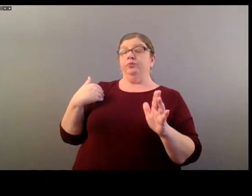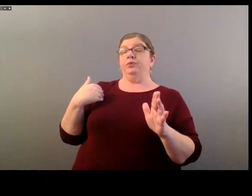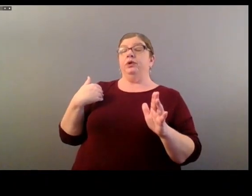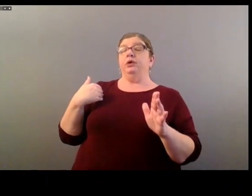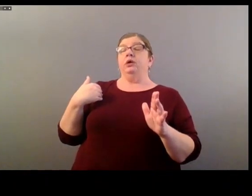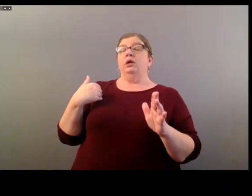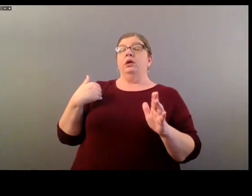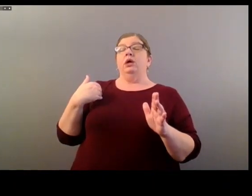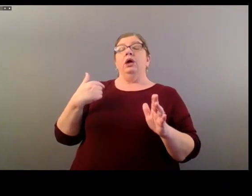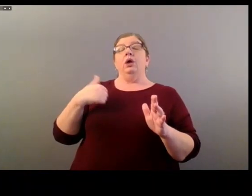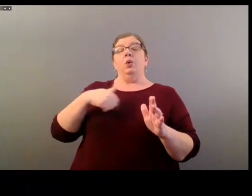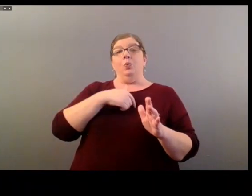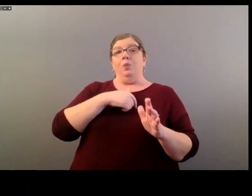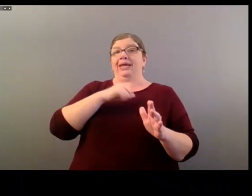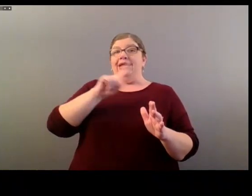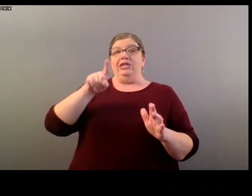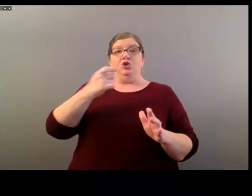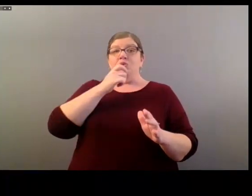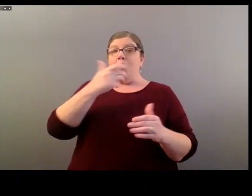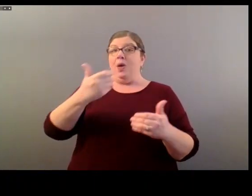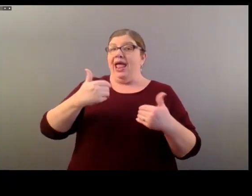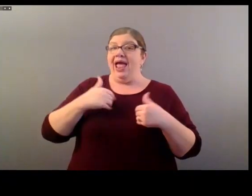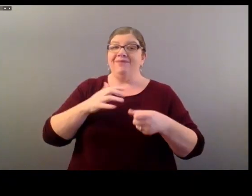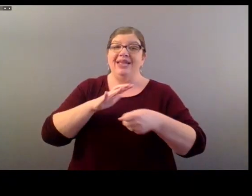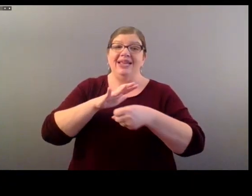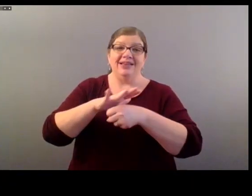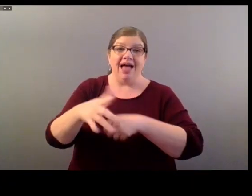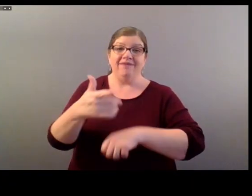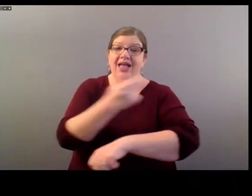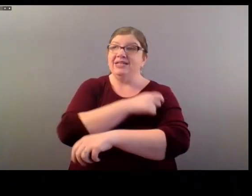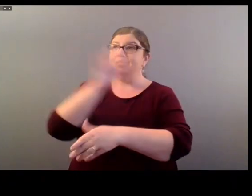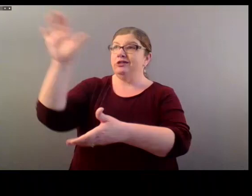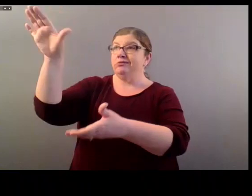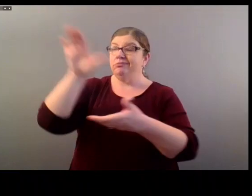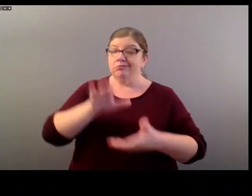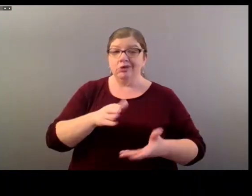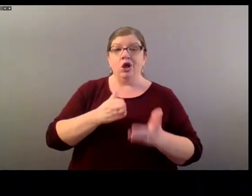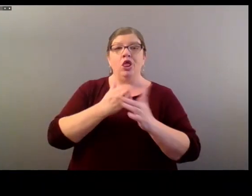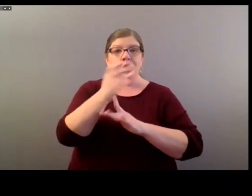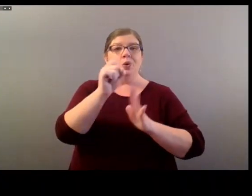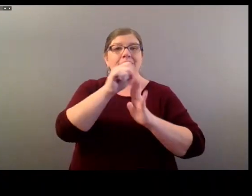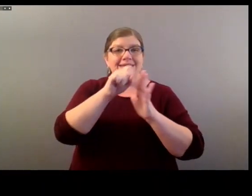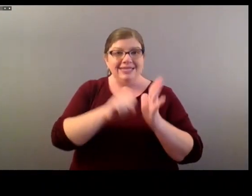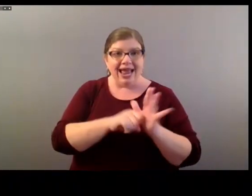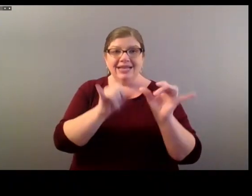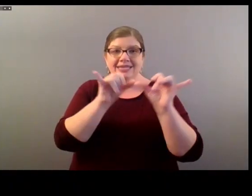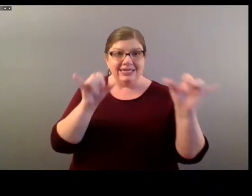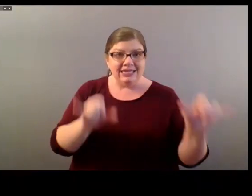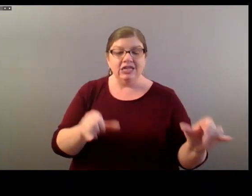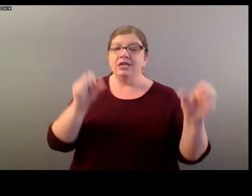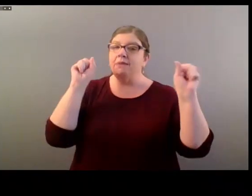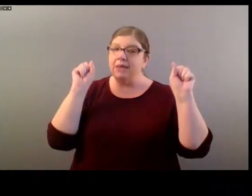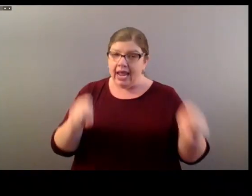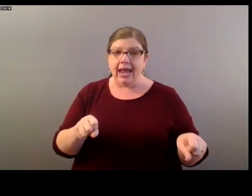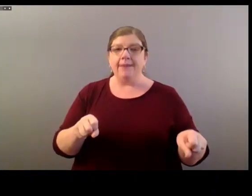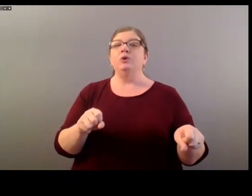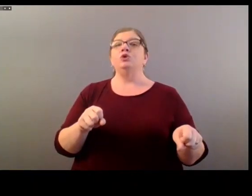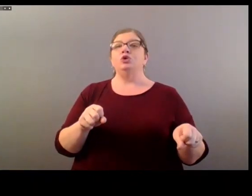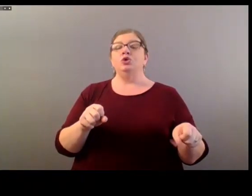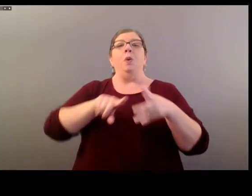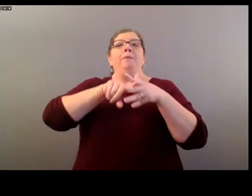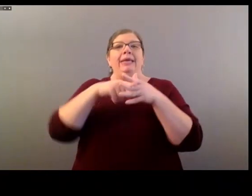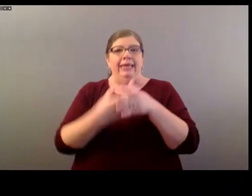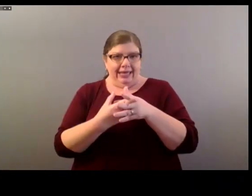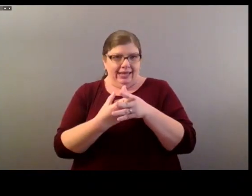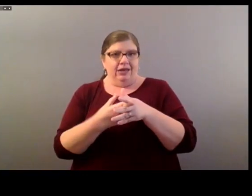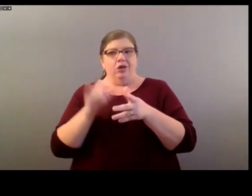slides, we simply don't have enough vaccines through the state allocation to be able to begin